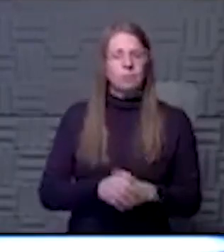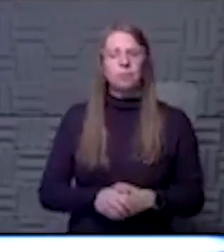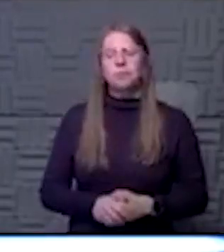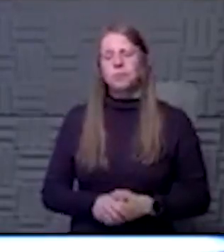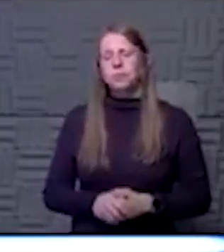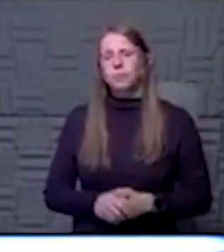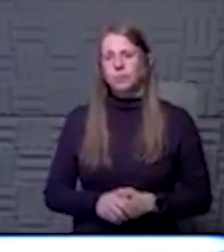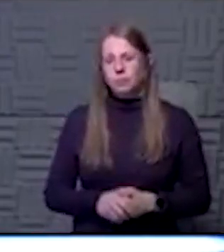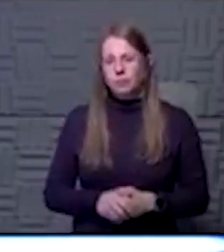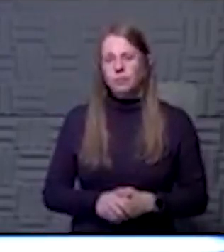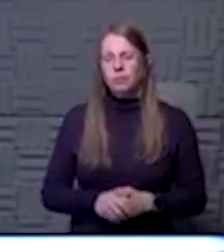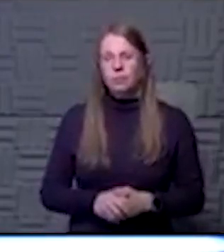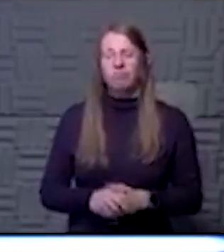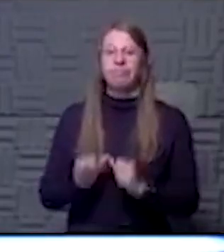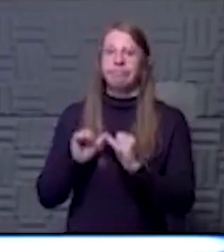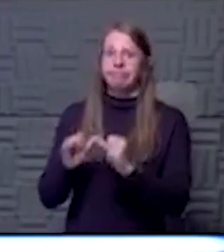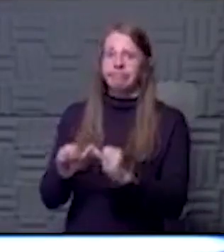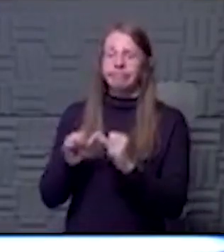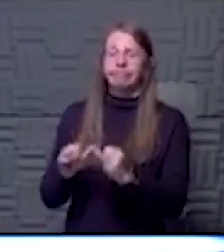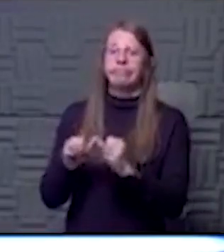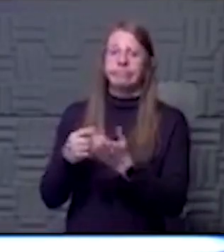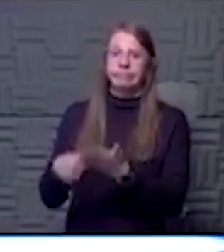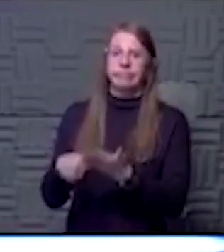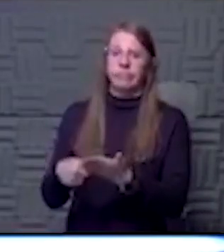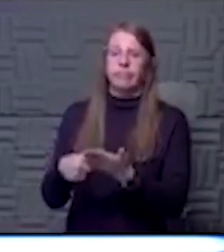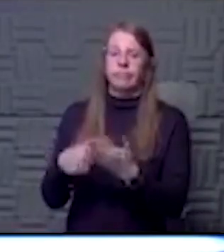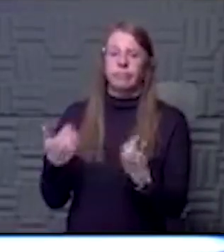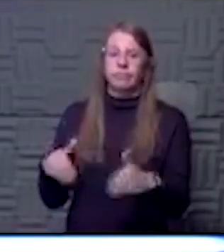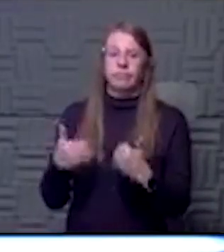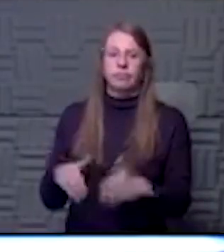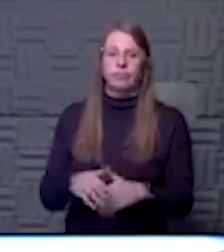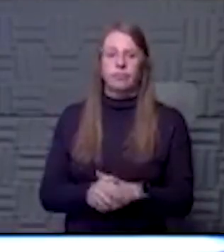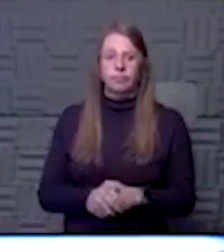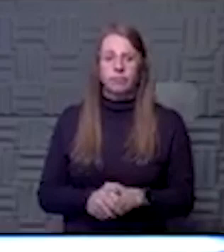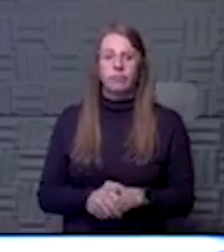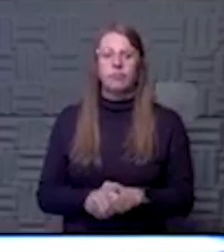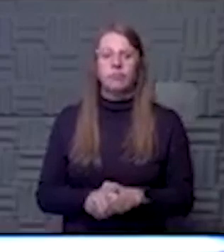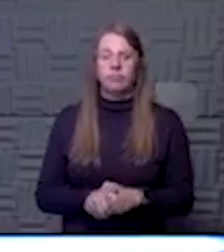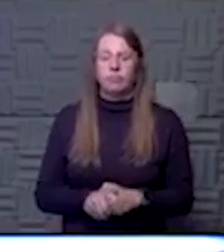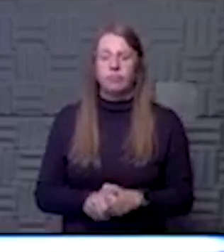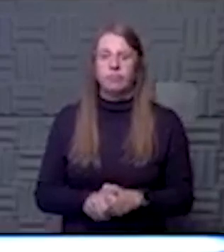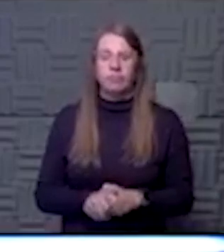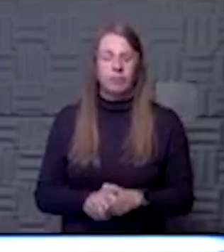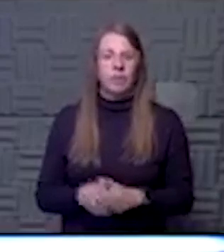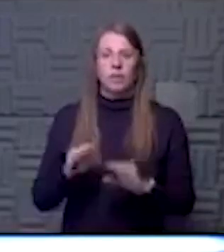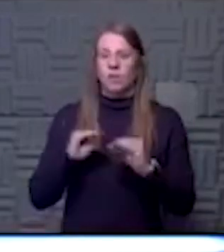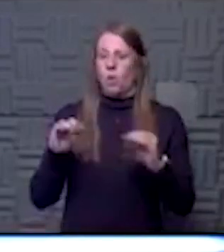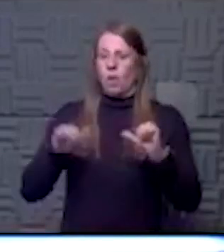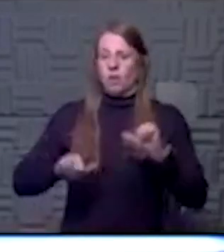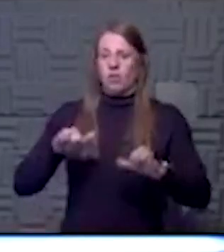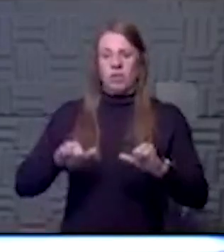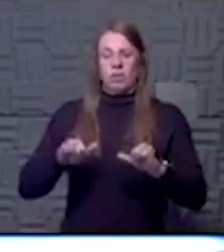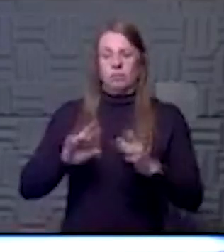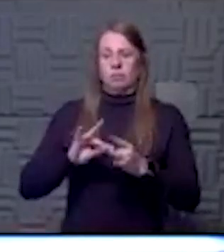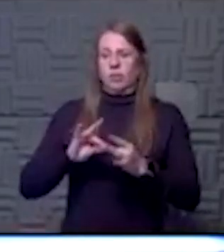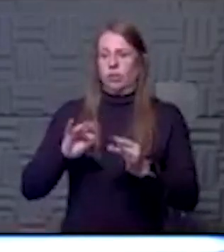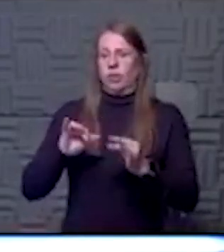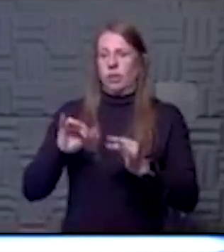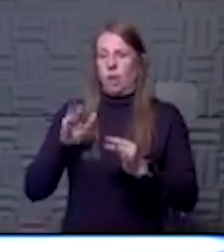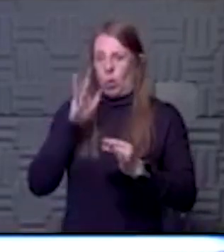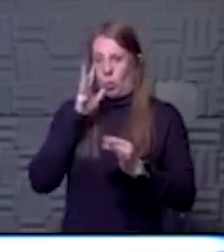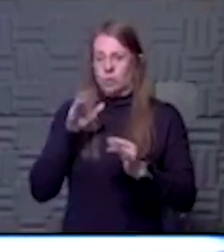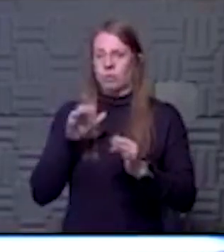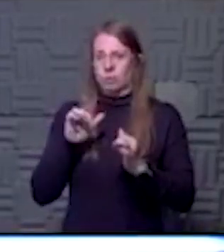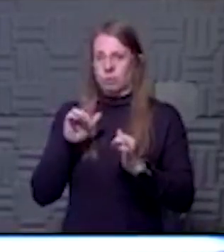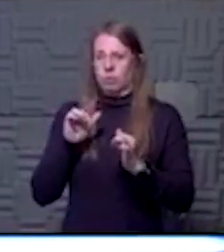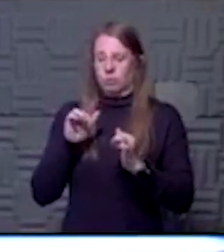There is continuing on, and it is going to be a big lift. There's no hesitation in saying that. I do think that we